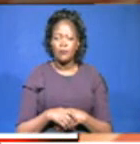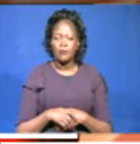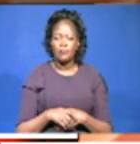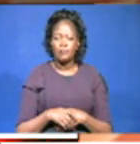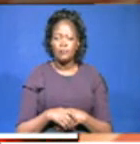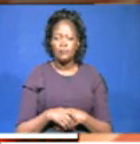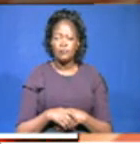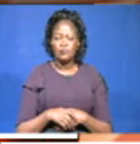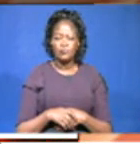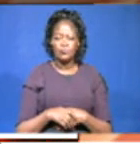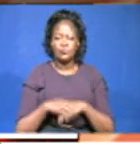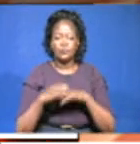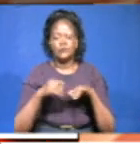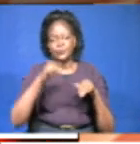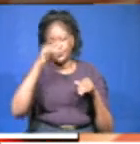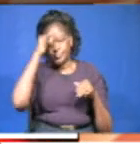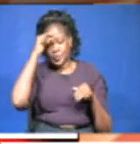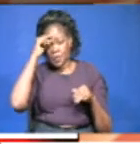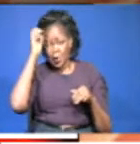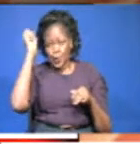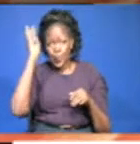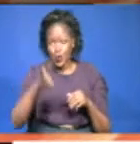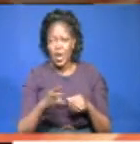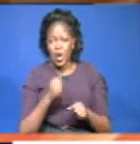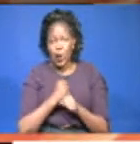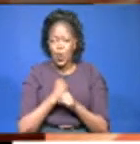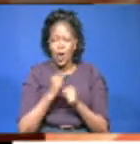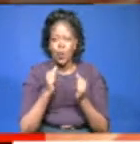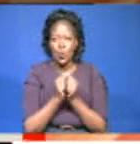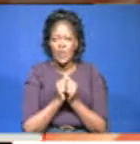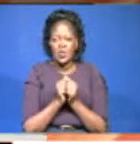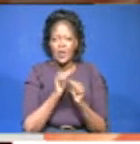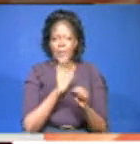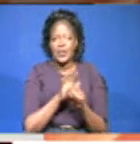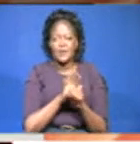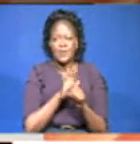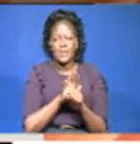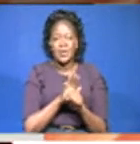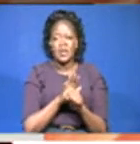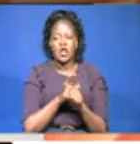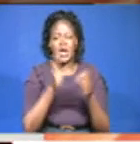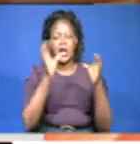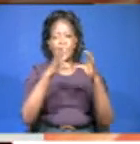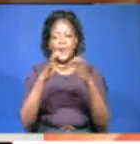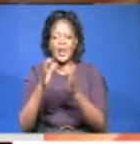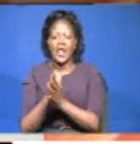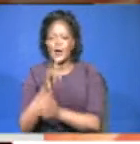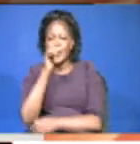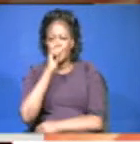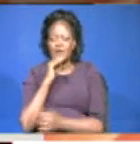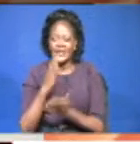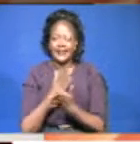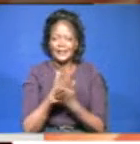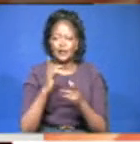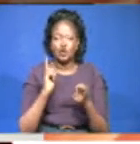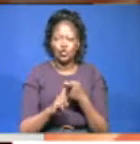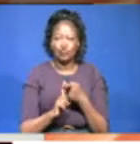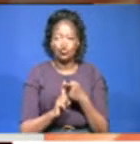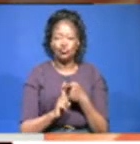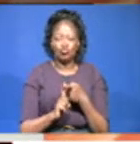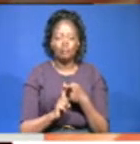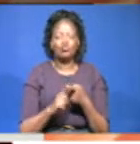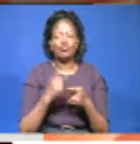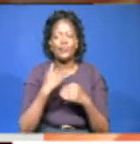Moving on, the government will work with multinationals and the private sector to mentor and build the capacity